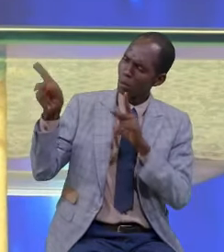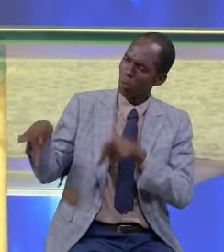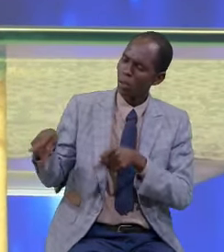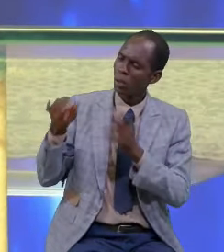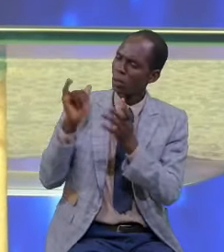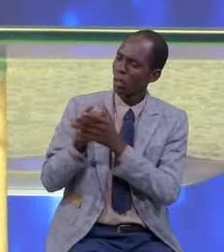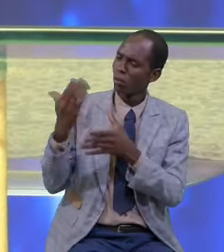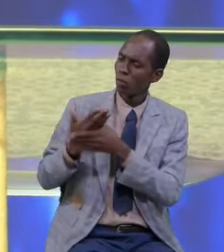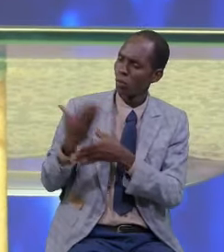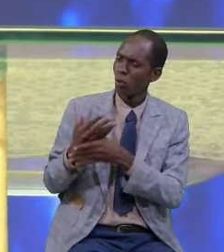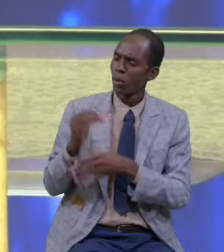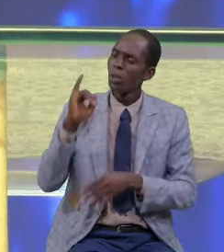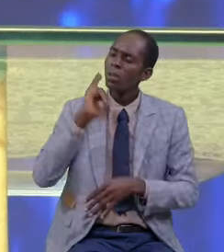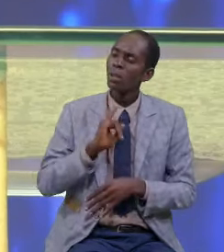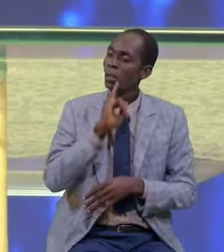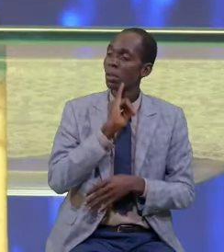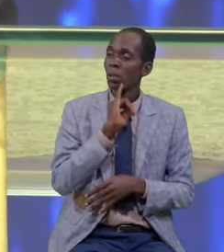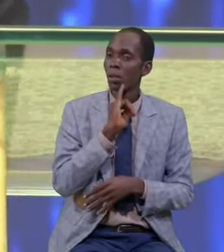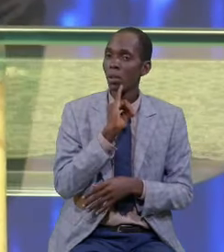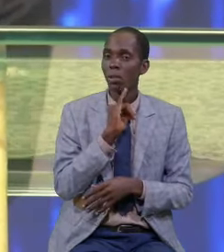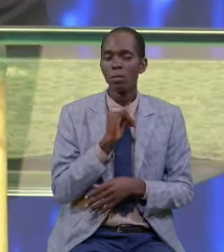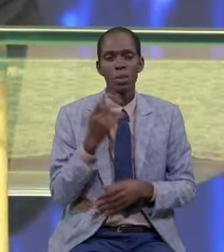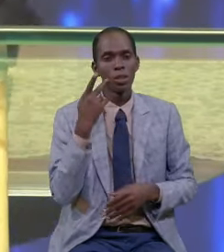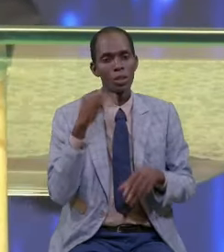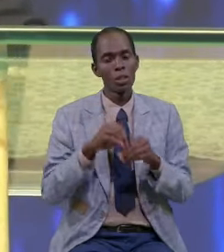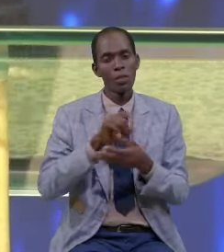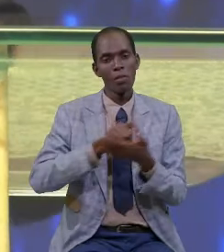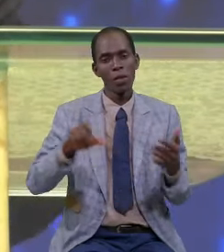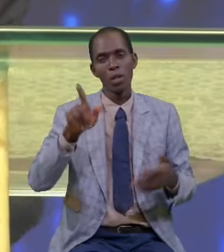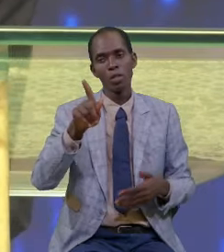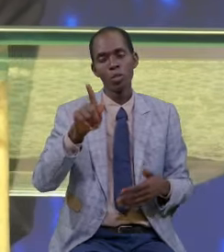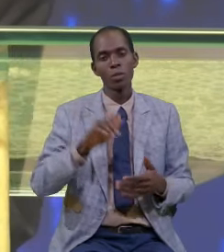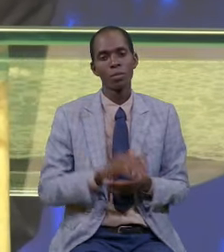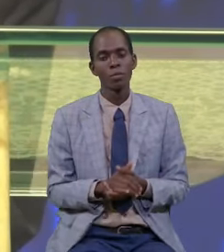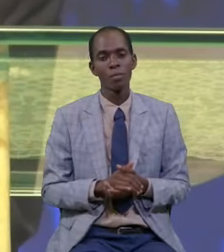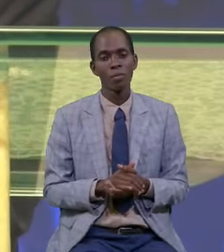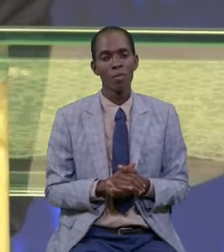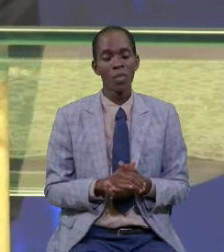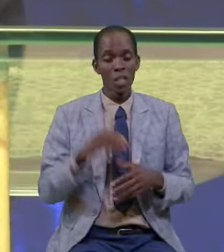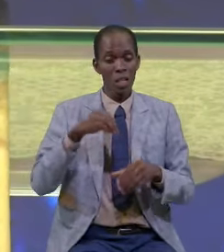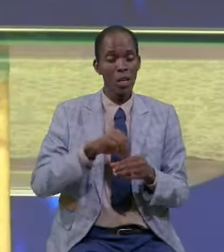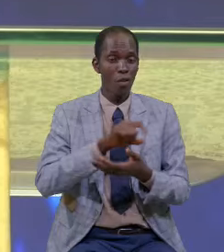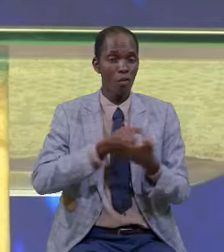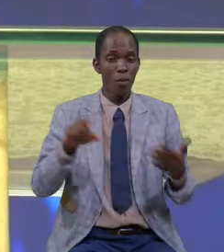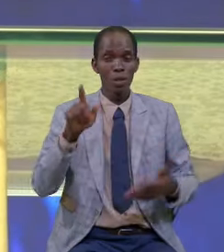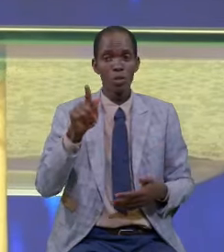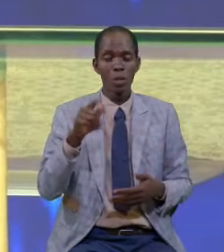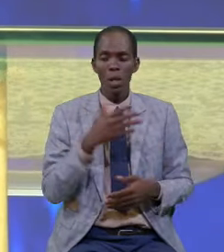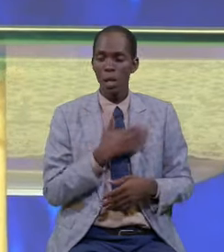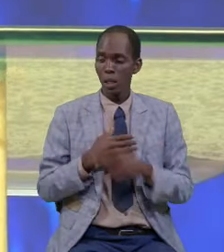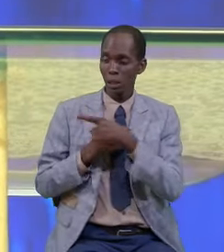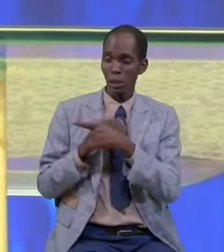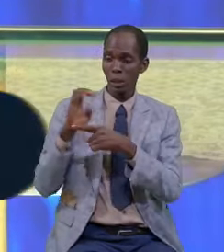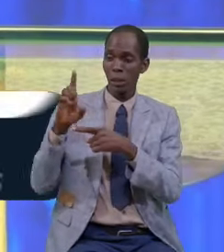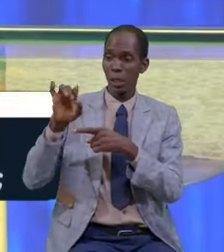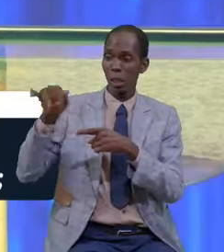troublest Israel? Well, come to verse 21. And in verse 21, and Elijah